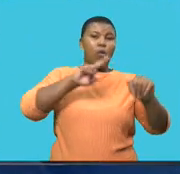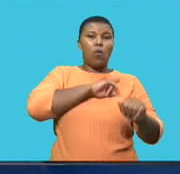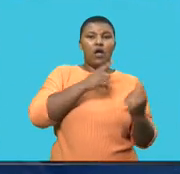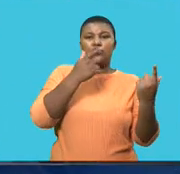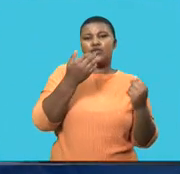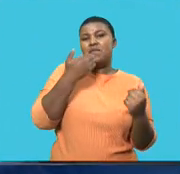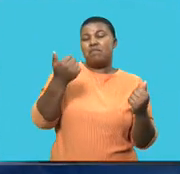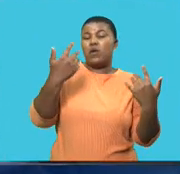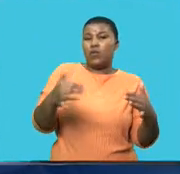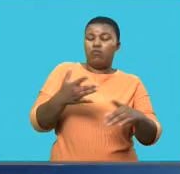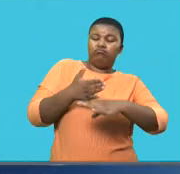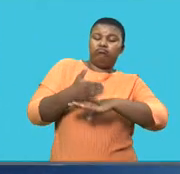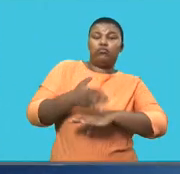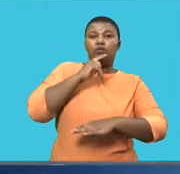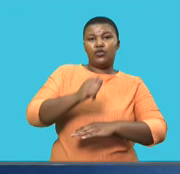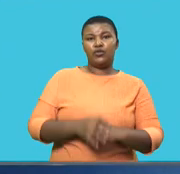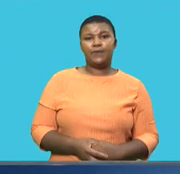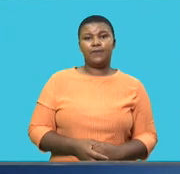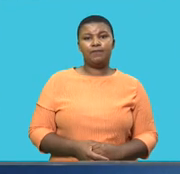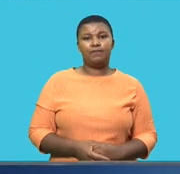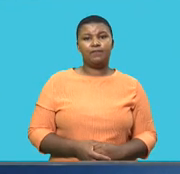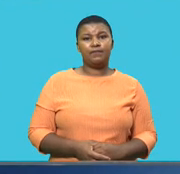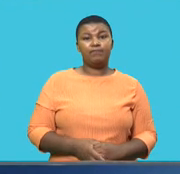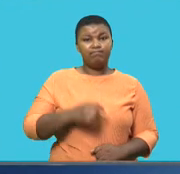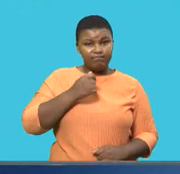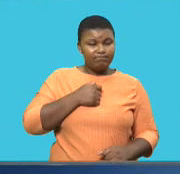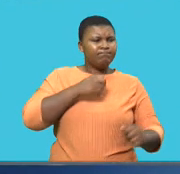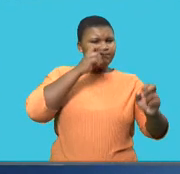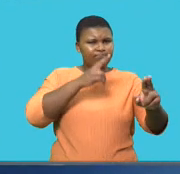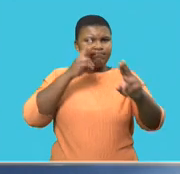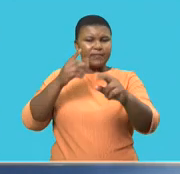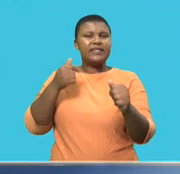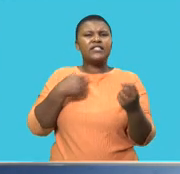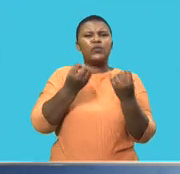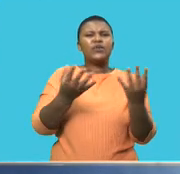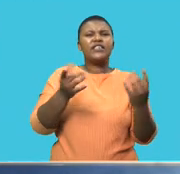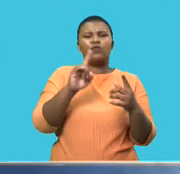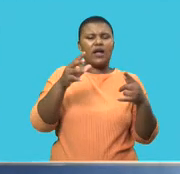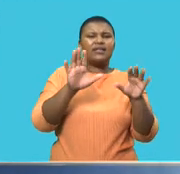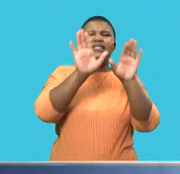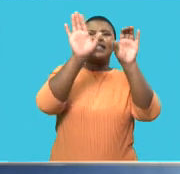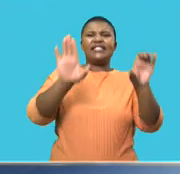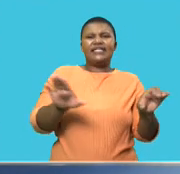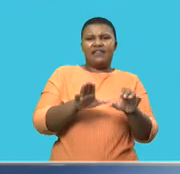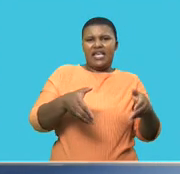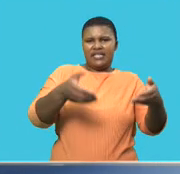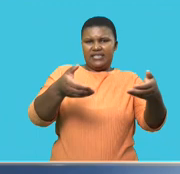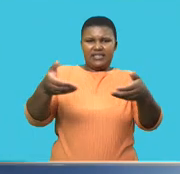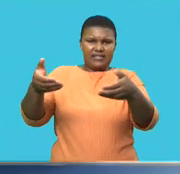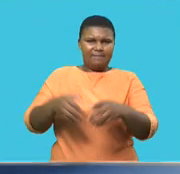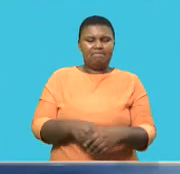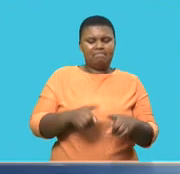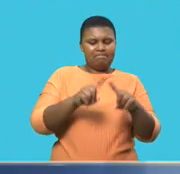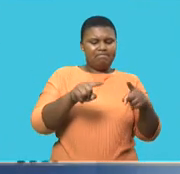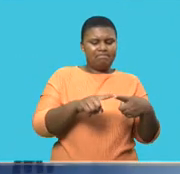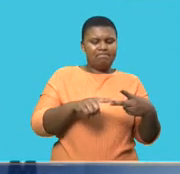best. And as of when we're going to be honoring them, we are going to be awarding them certificates and trophies.